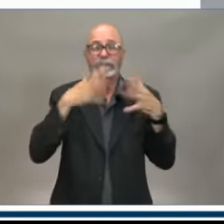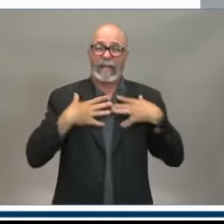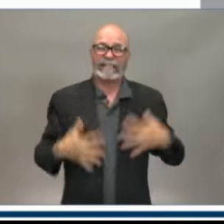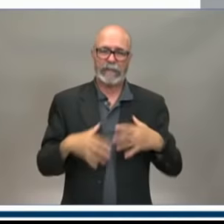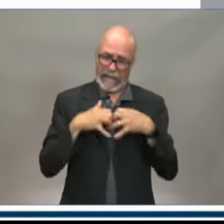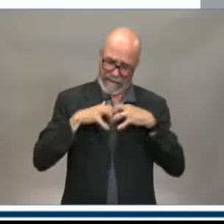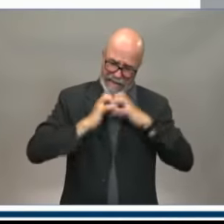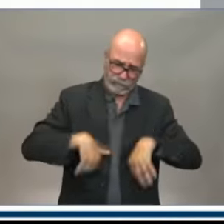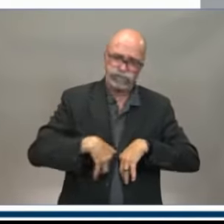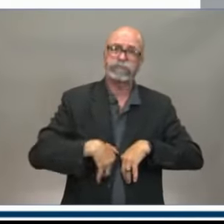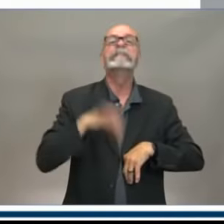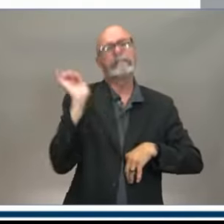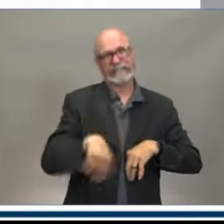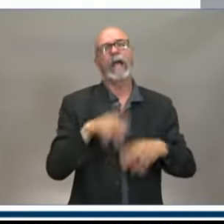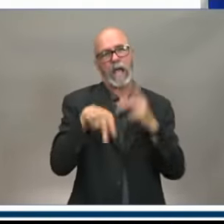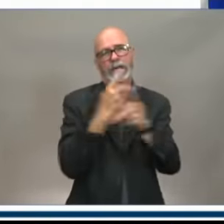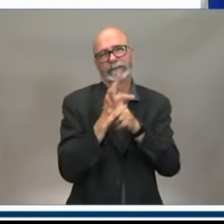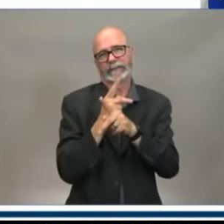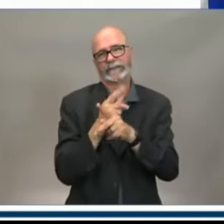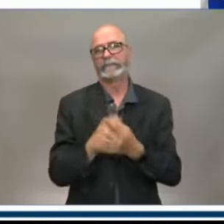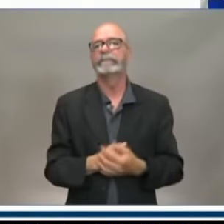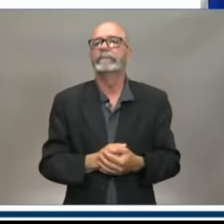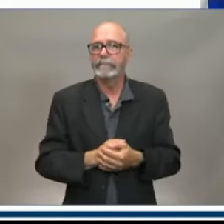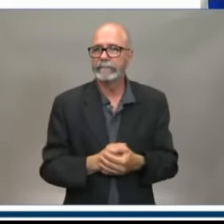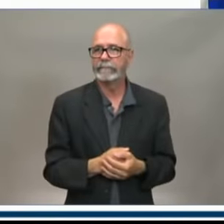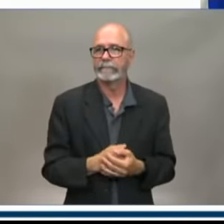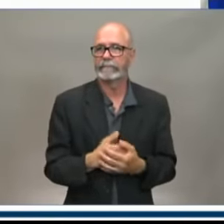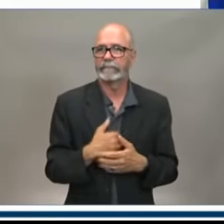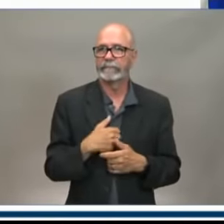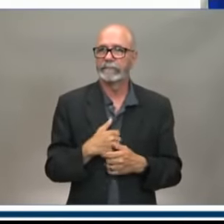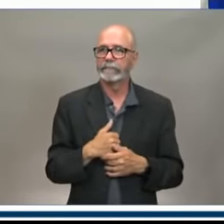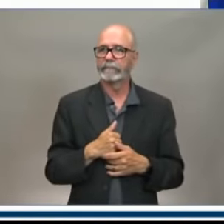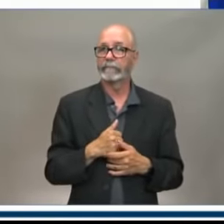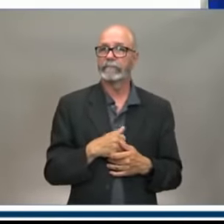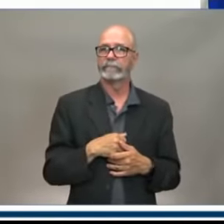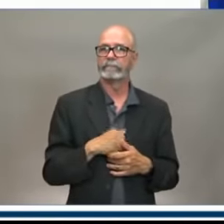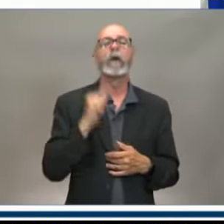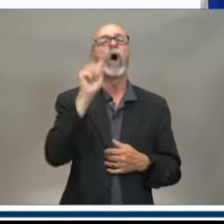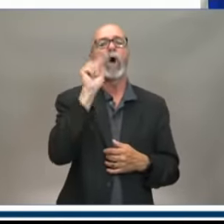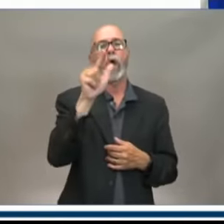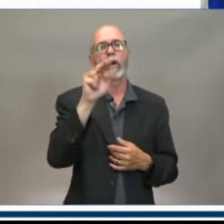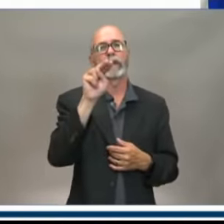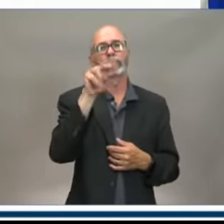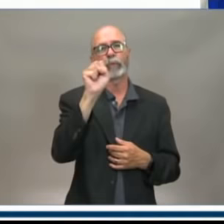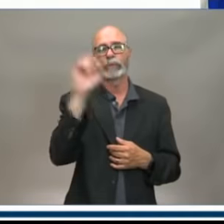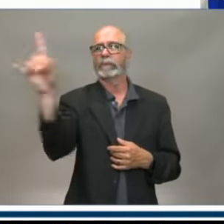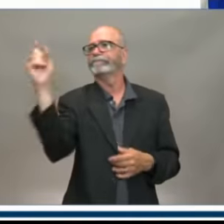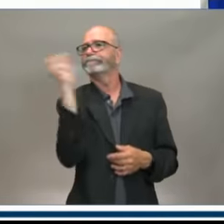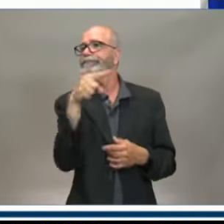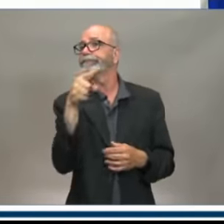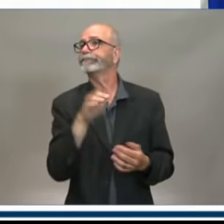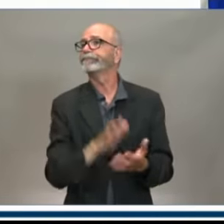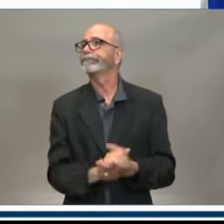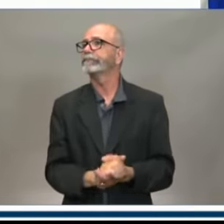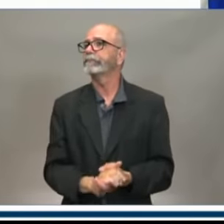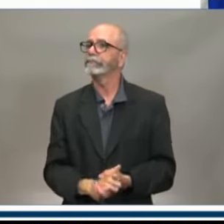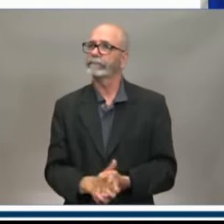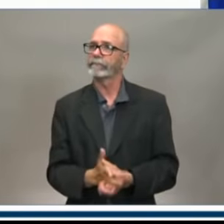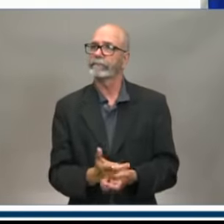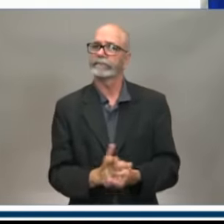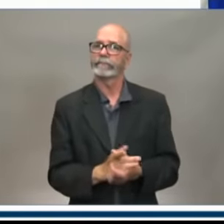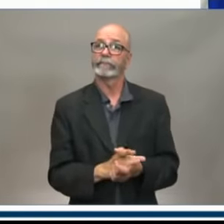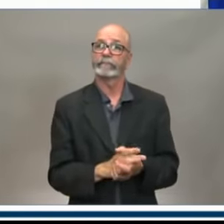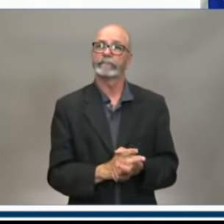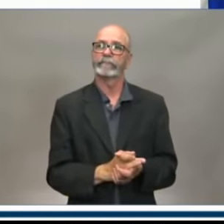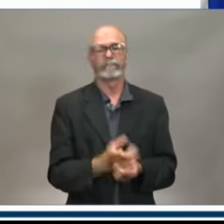coming weeks. Next, we'll go to Lindsay Armstrong from All Nova Scotia. Go ahead, Lindsay. Thank you. Dr.